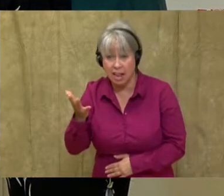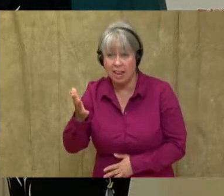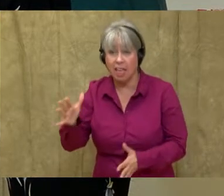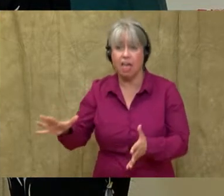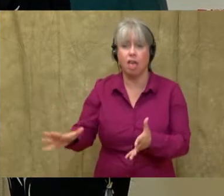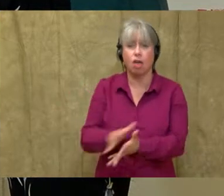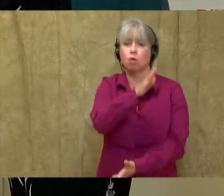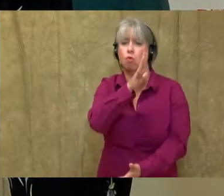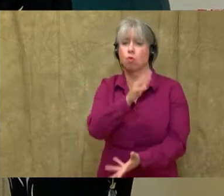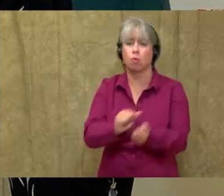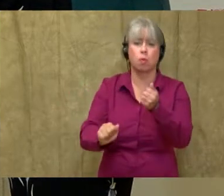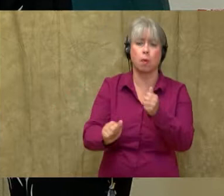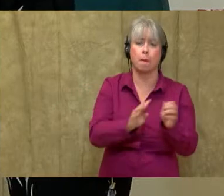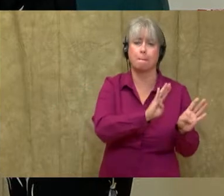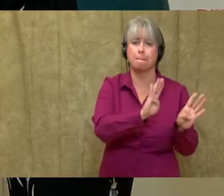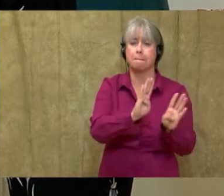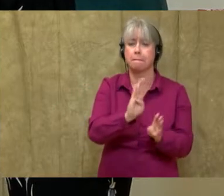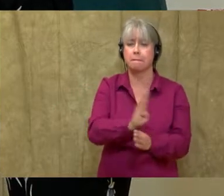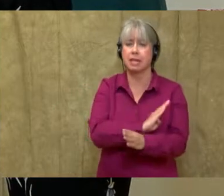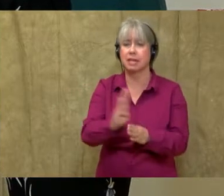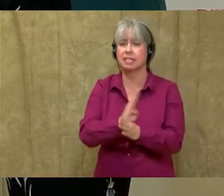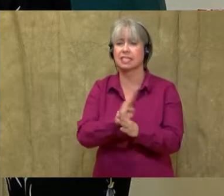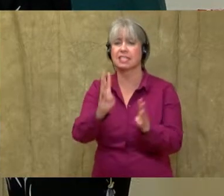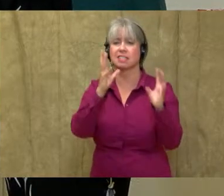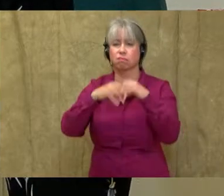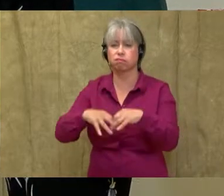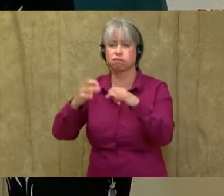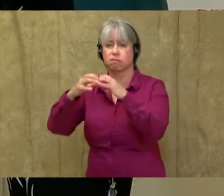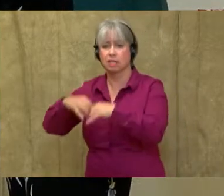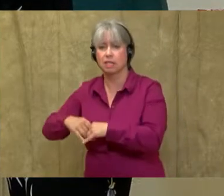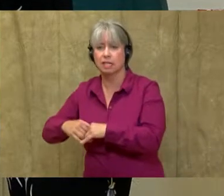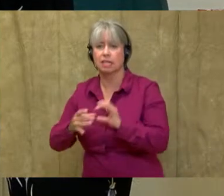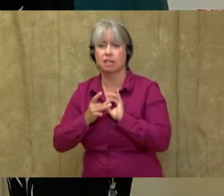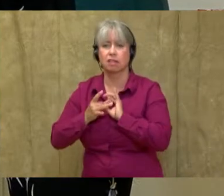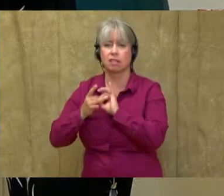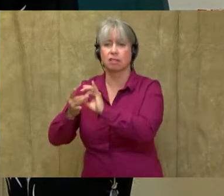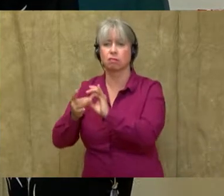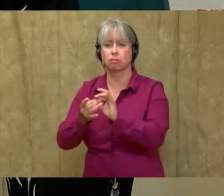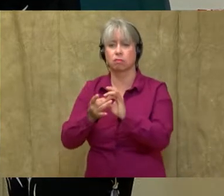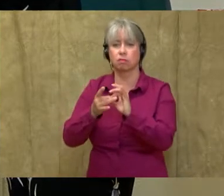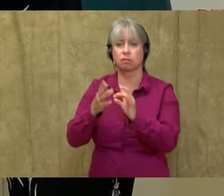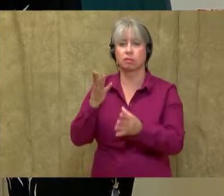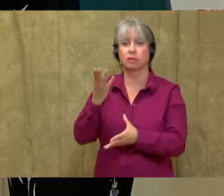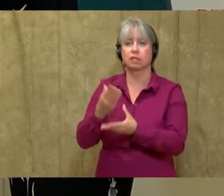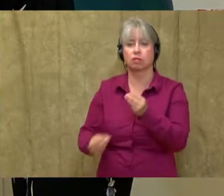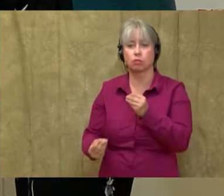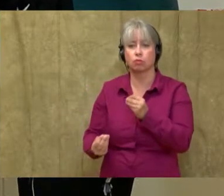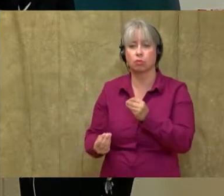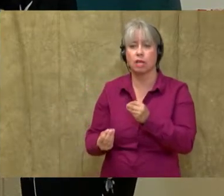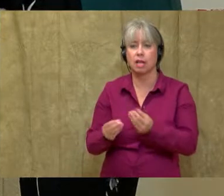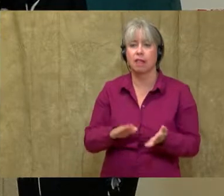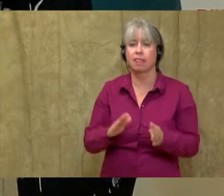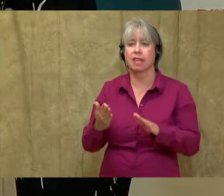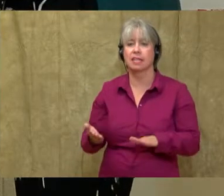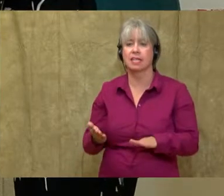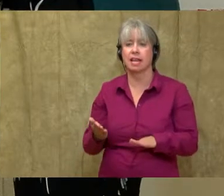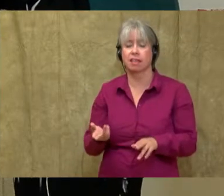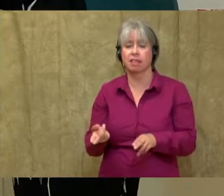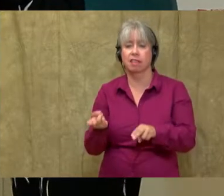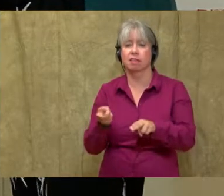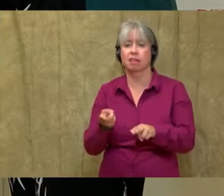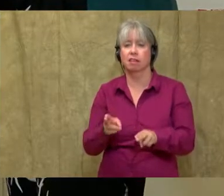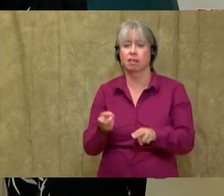ruined relationships. The death toll rises and hope decreases. What to do? Now, in this part of the